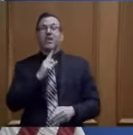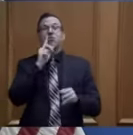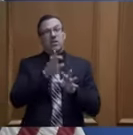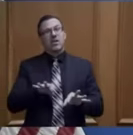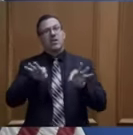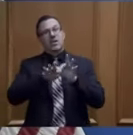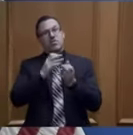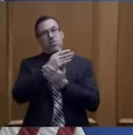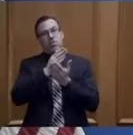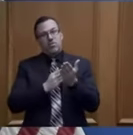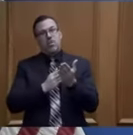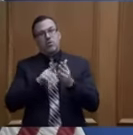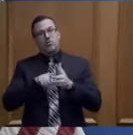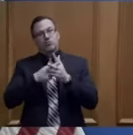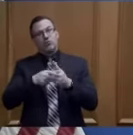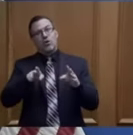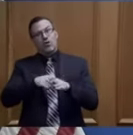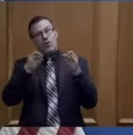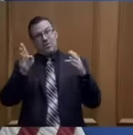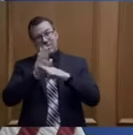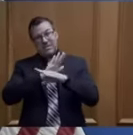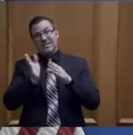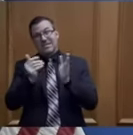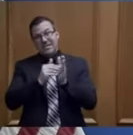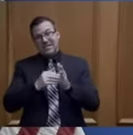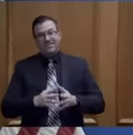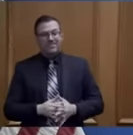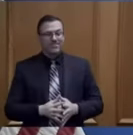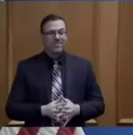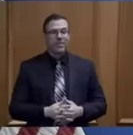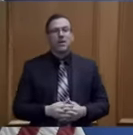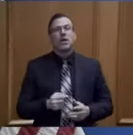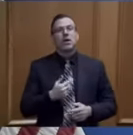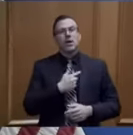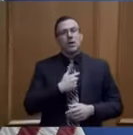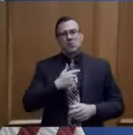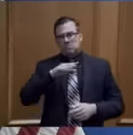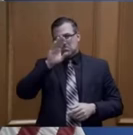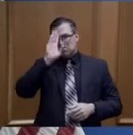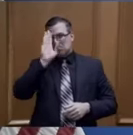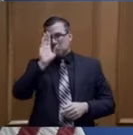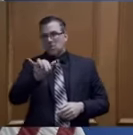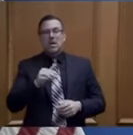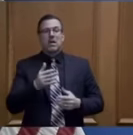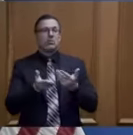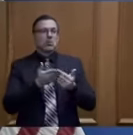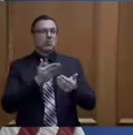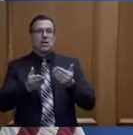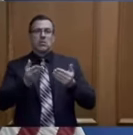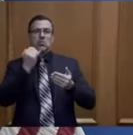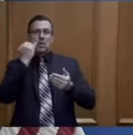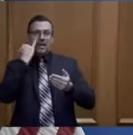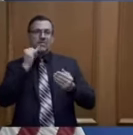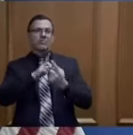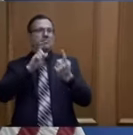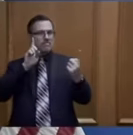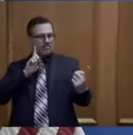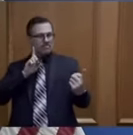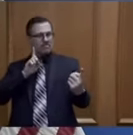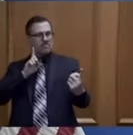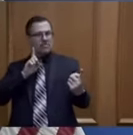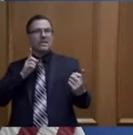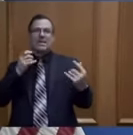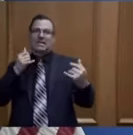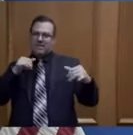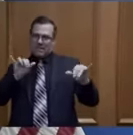restart the opening of our economy. We know that even despite our best efforts at social distancing, our number